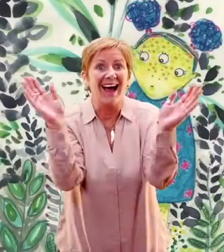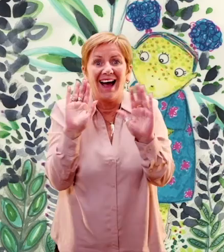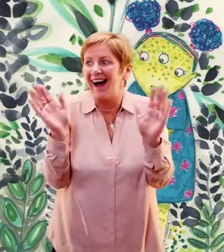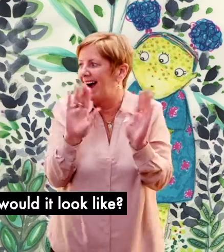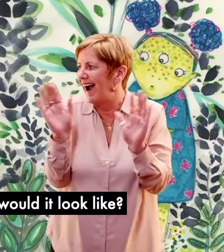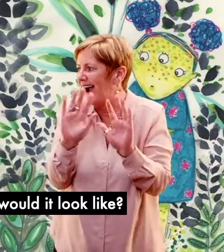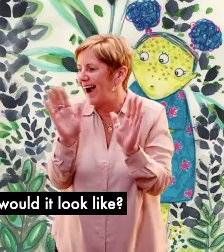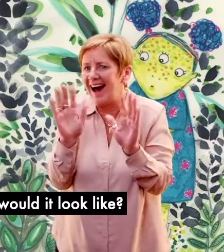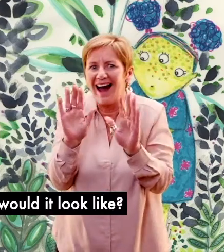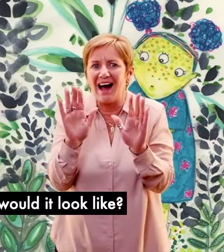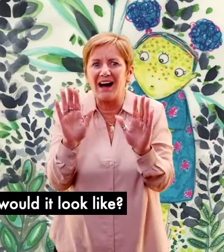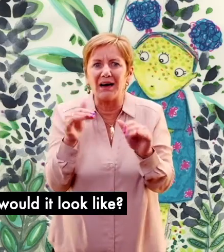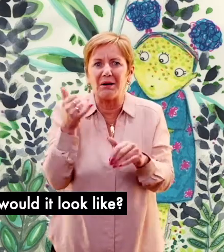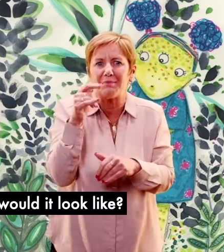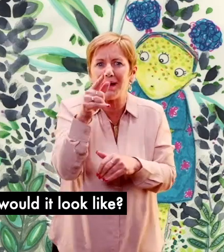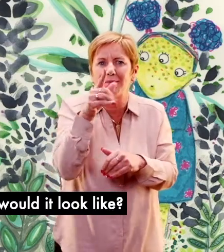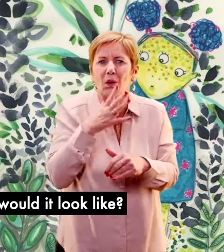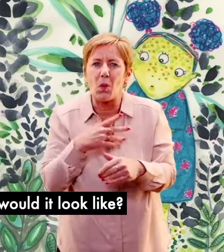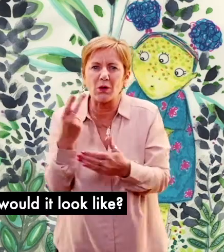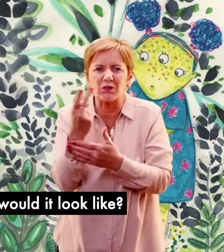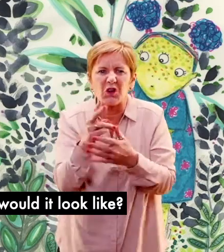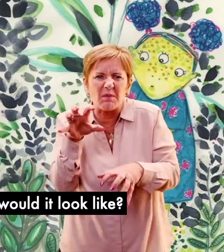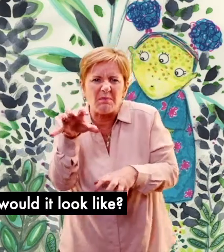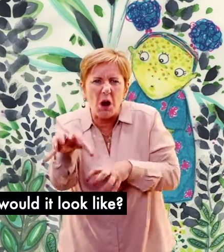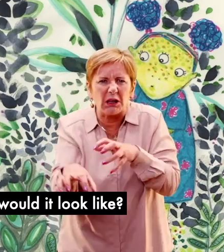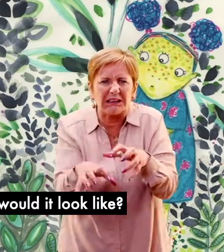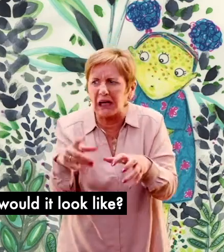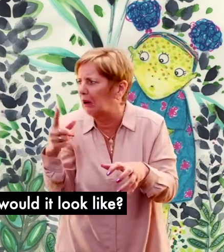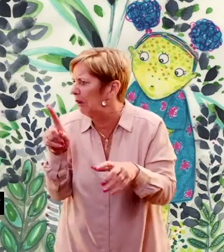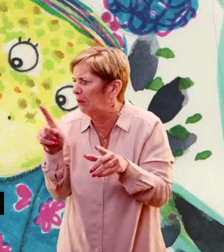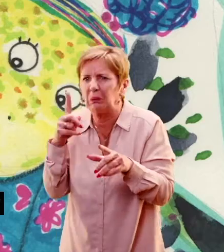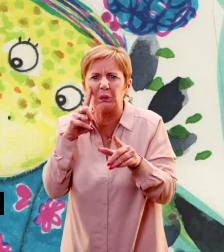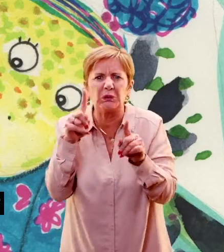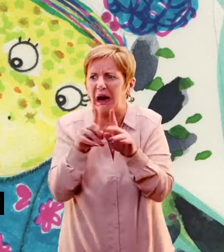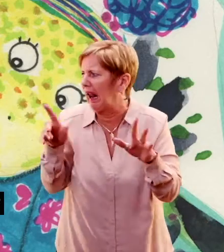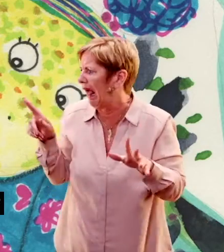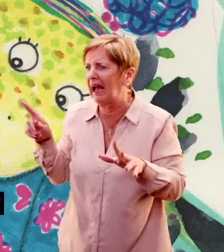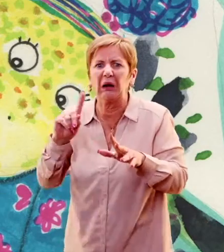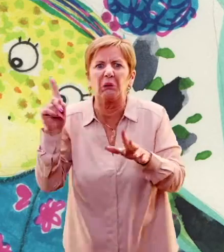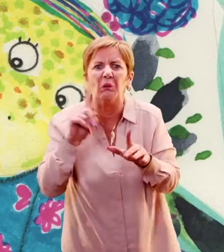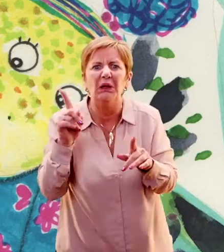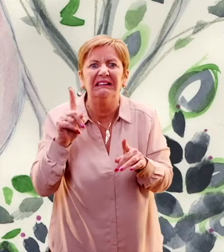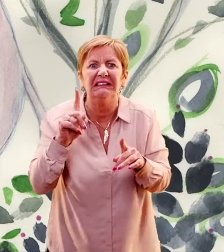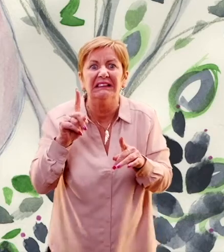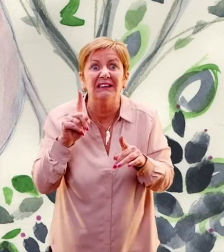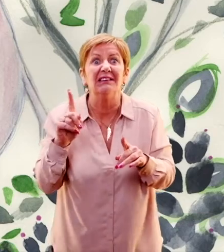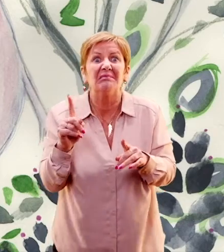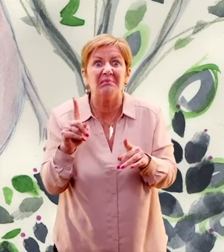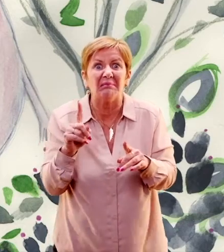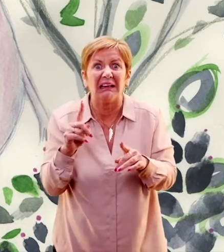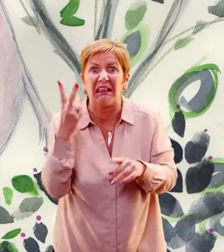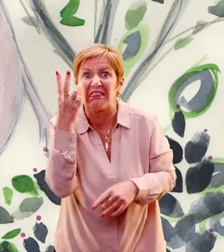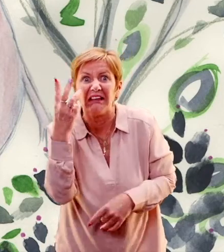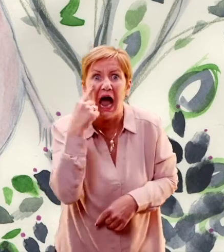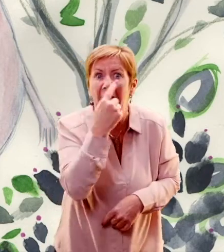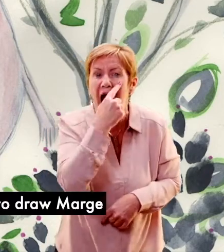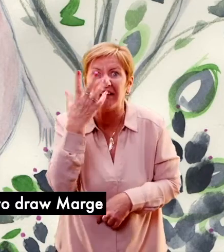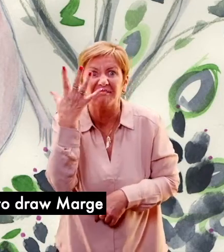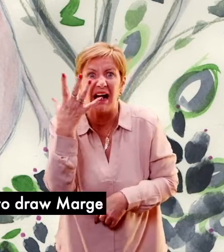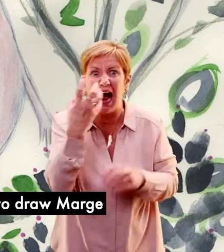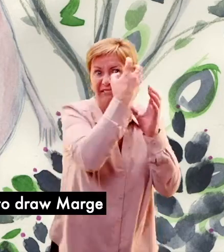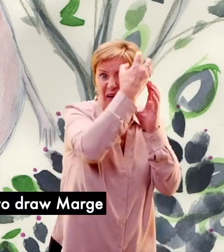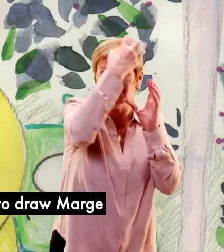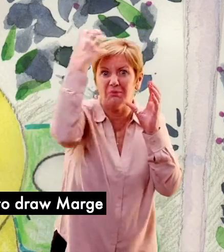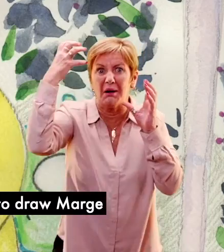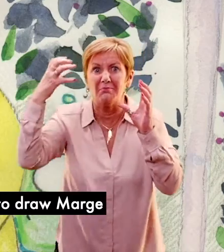Hello, if you were to draw a monster, what would it look like? Would it have 3 eyes? 5 heads? Well,